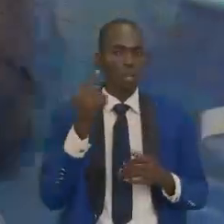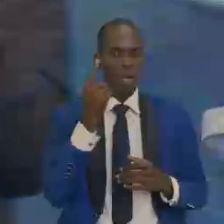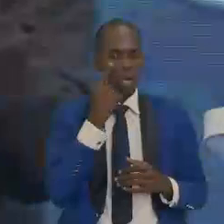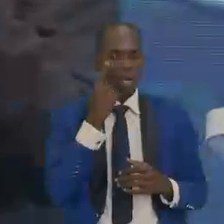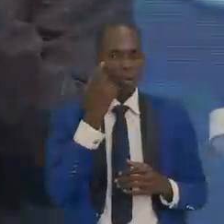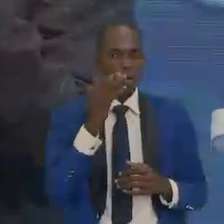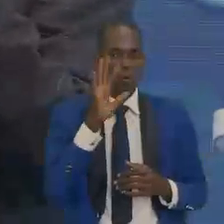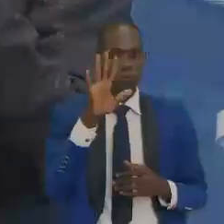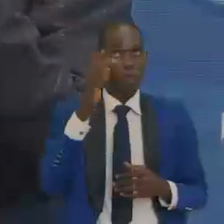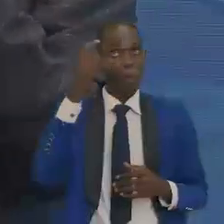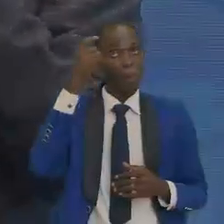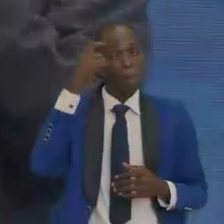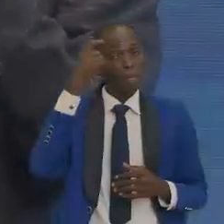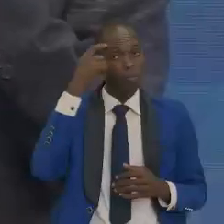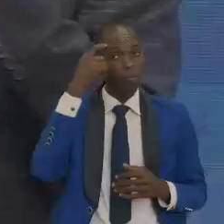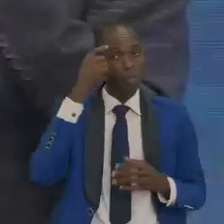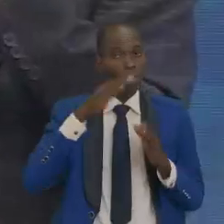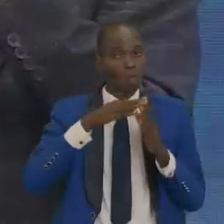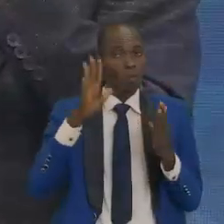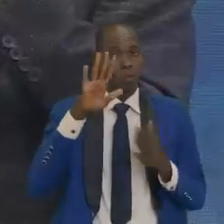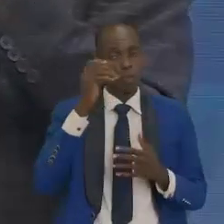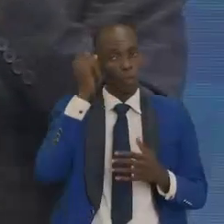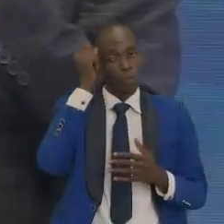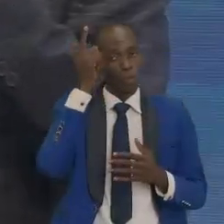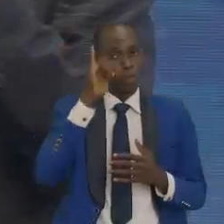You open your heart unto the Lord now.